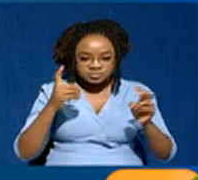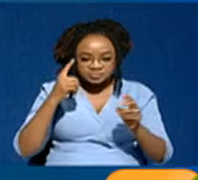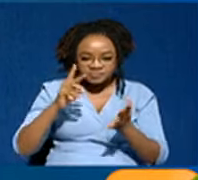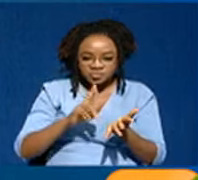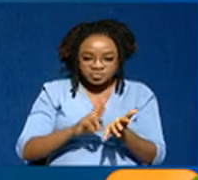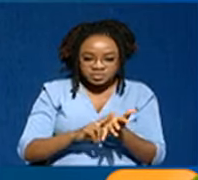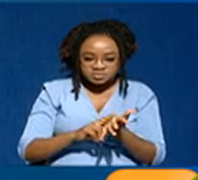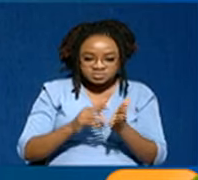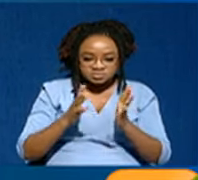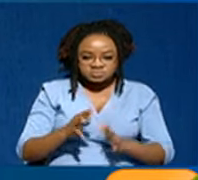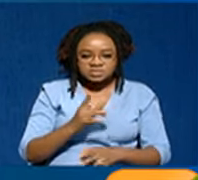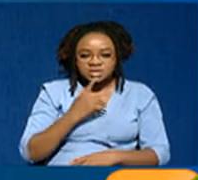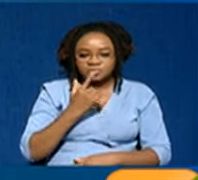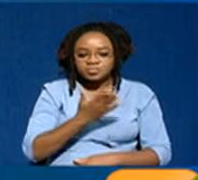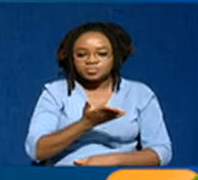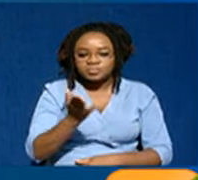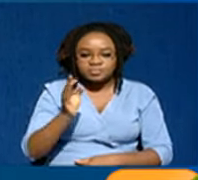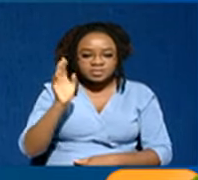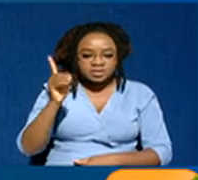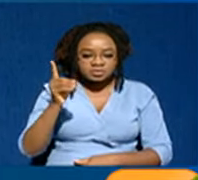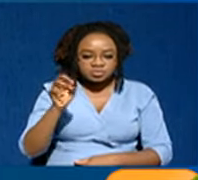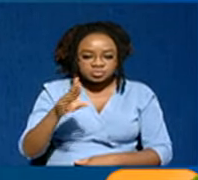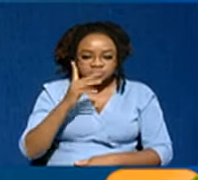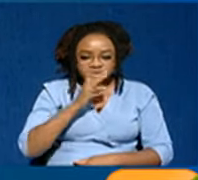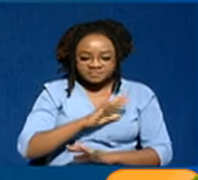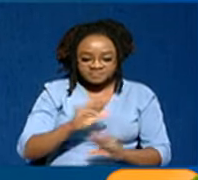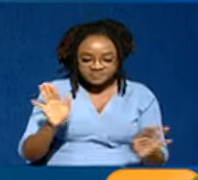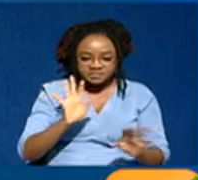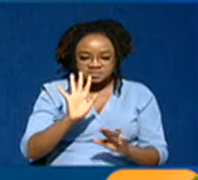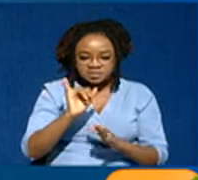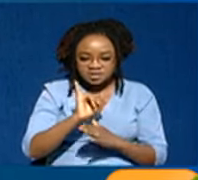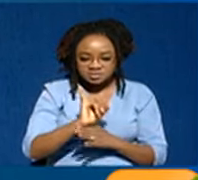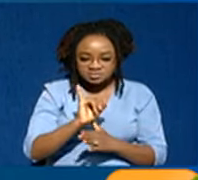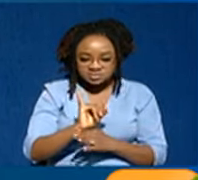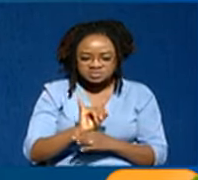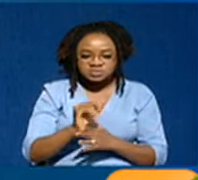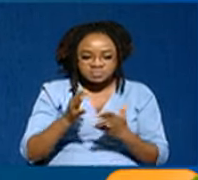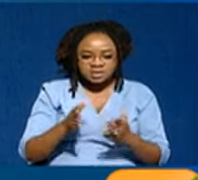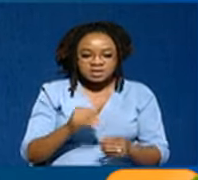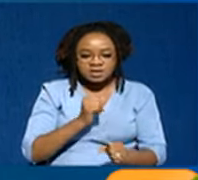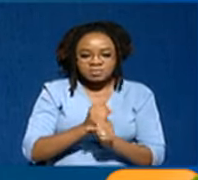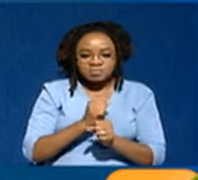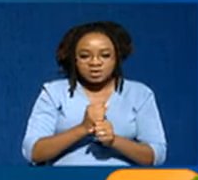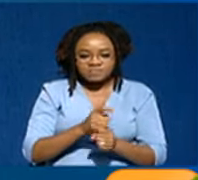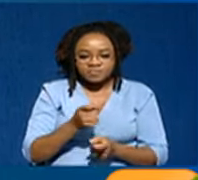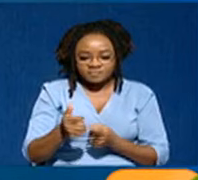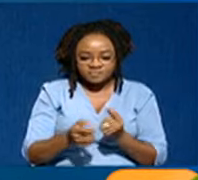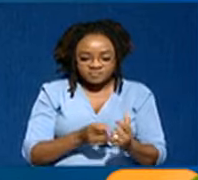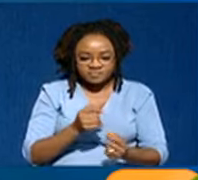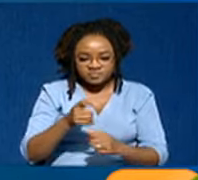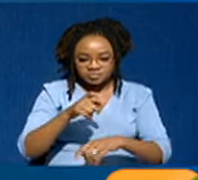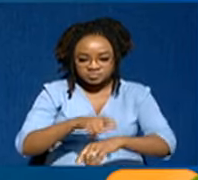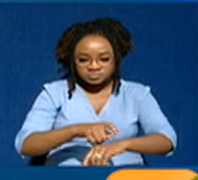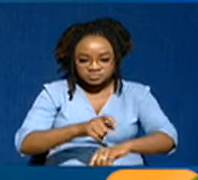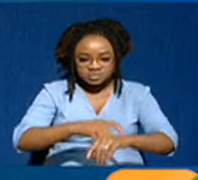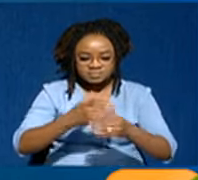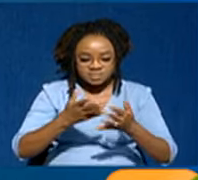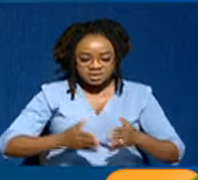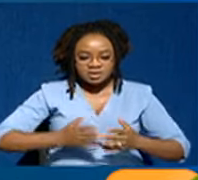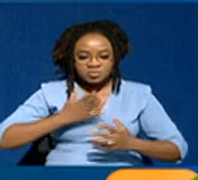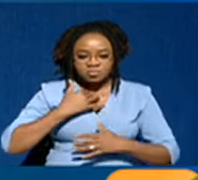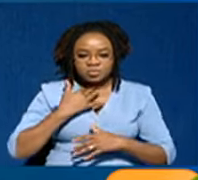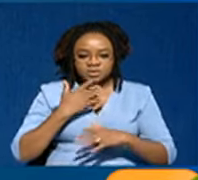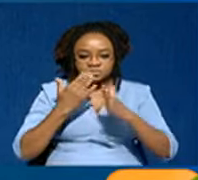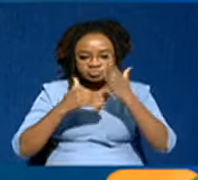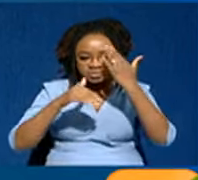registrars. Those are now doctors who have completed their internship and have worked for some time, and now they are going to